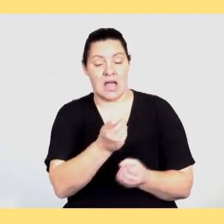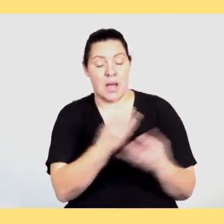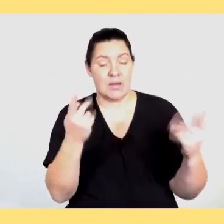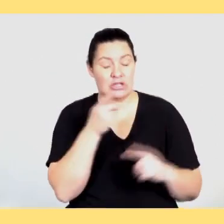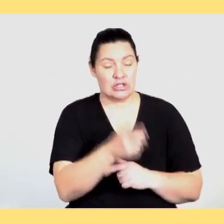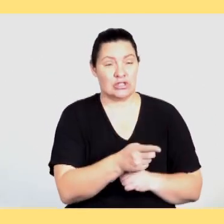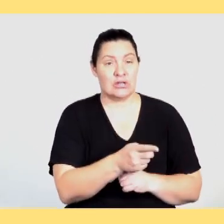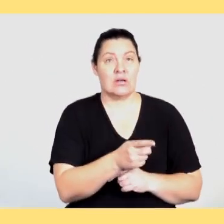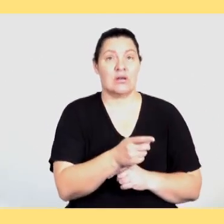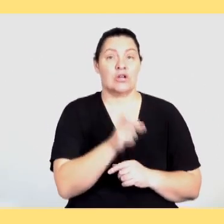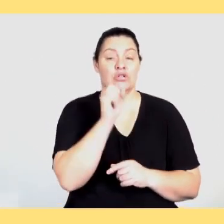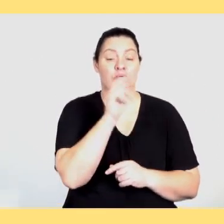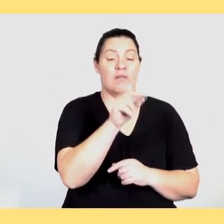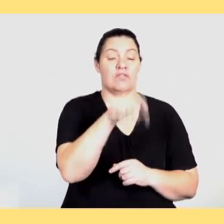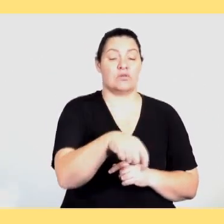that?